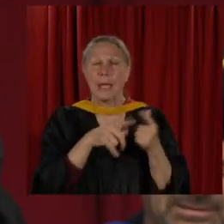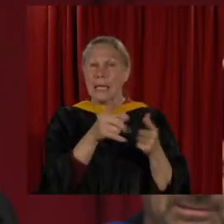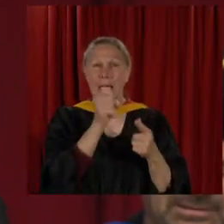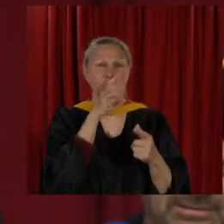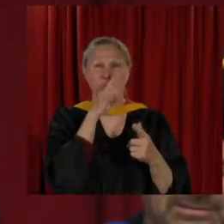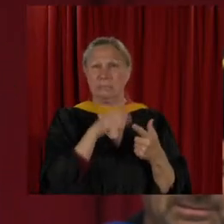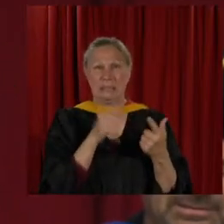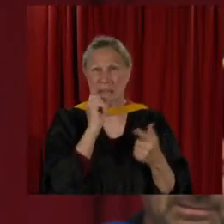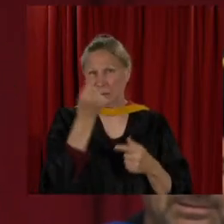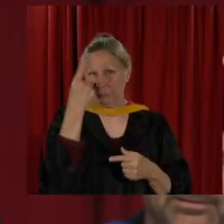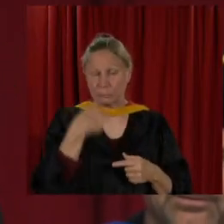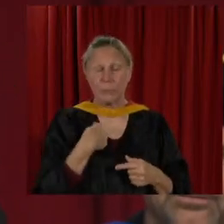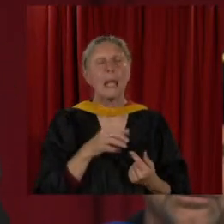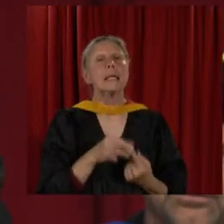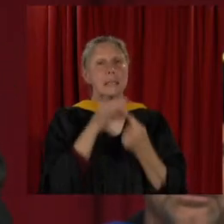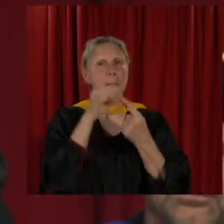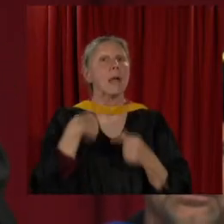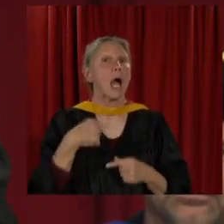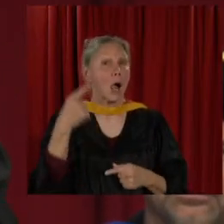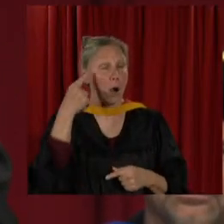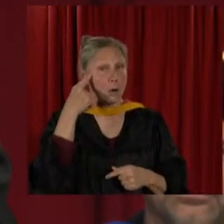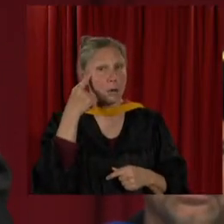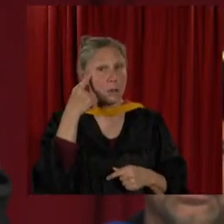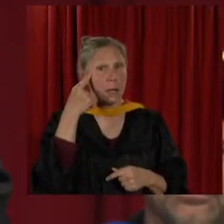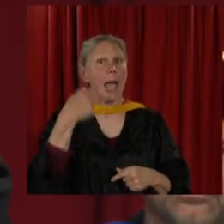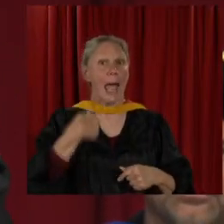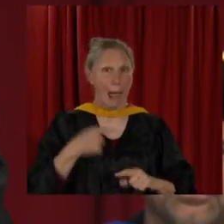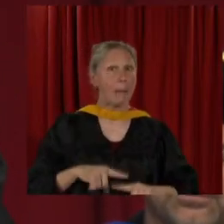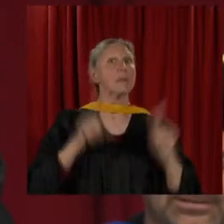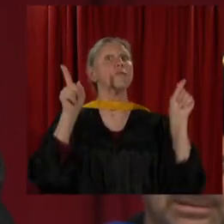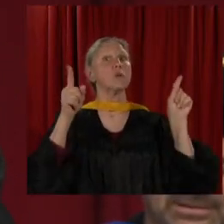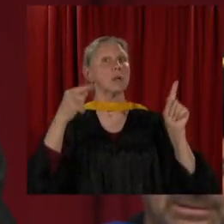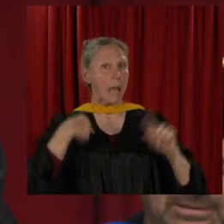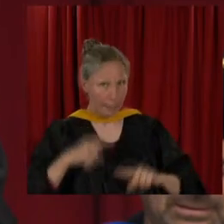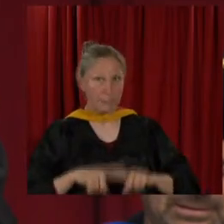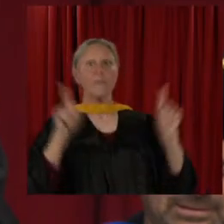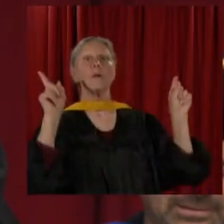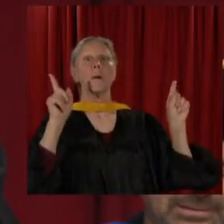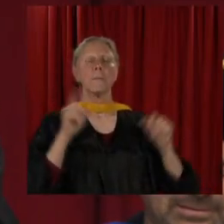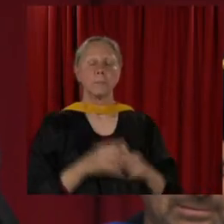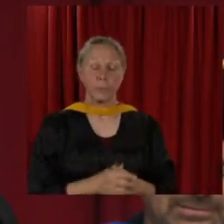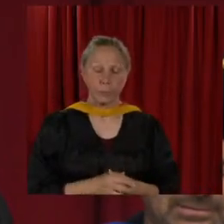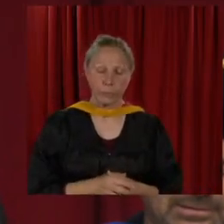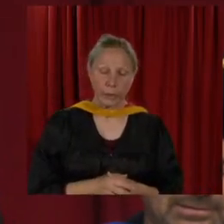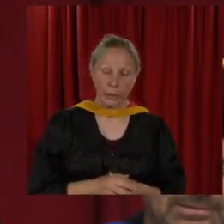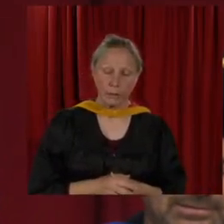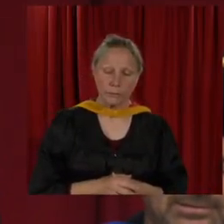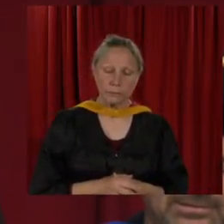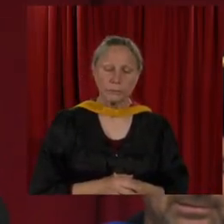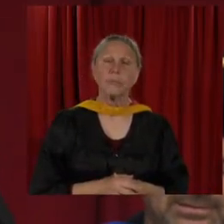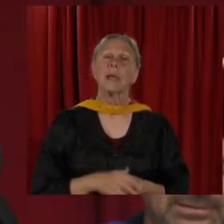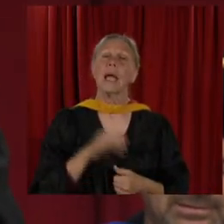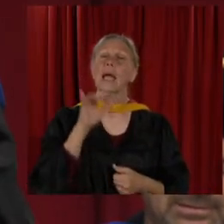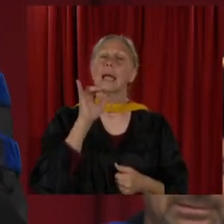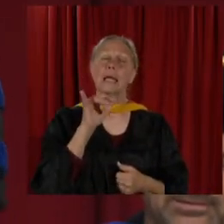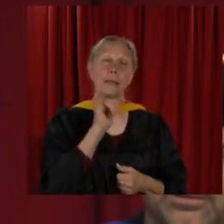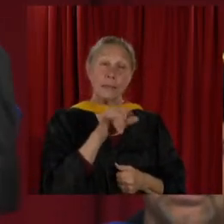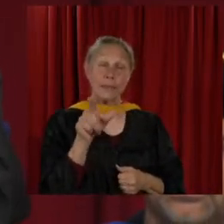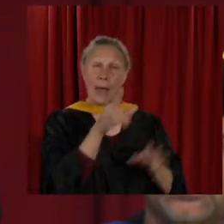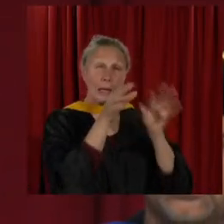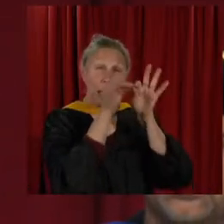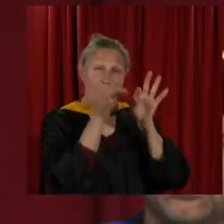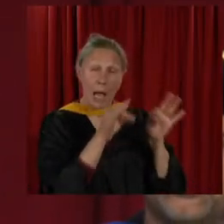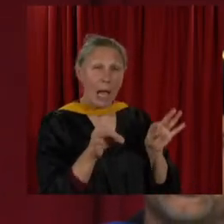of his mouth, except I heard, I'm different. And this inability to understand